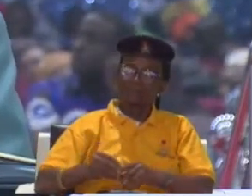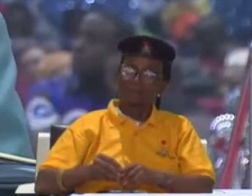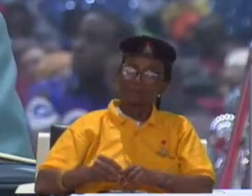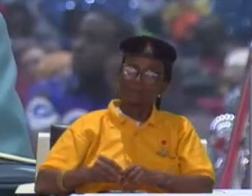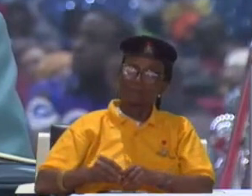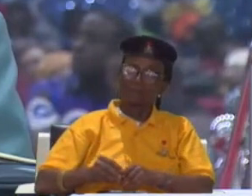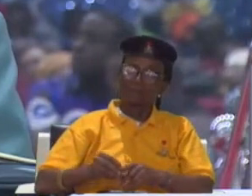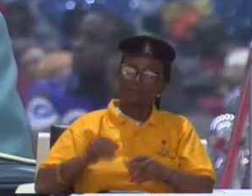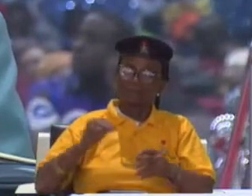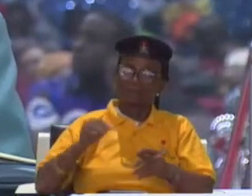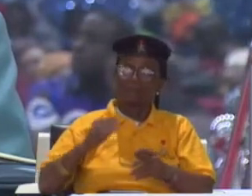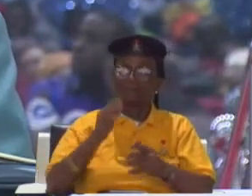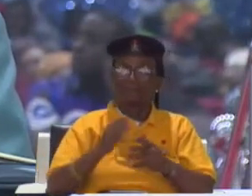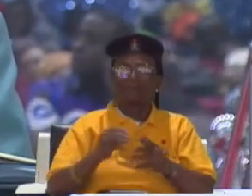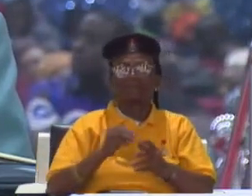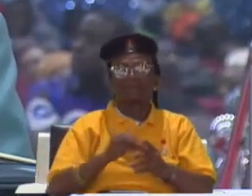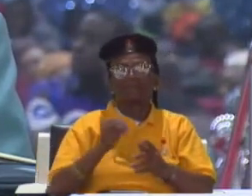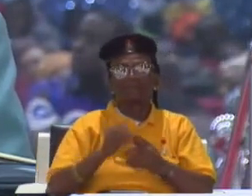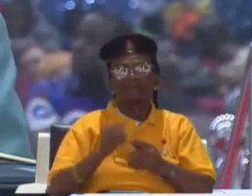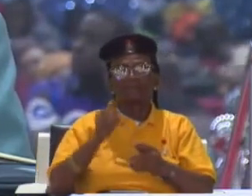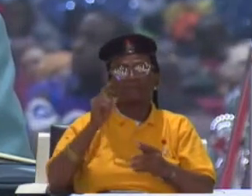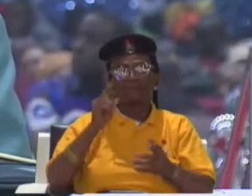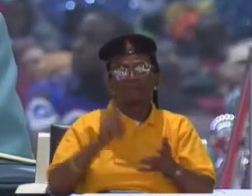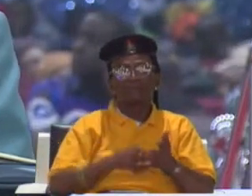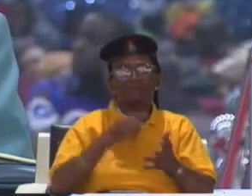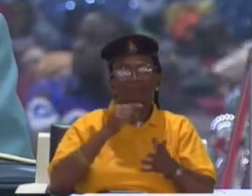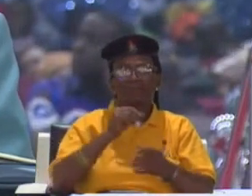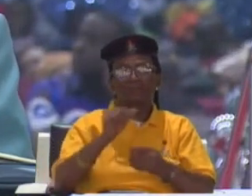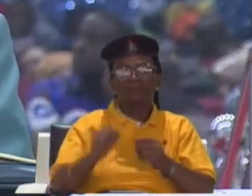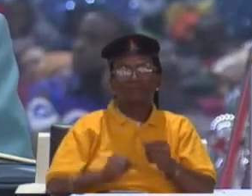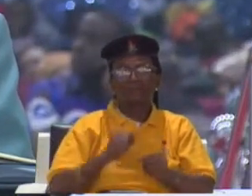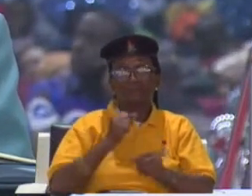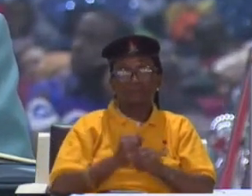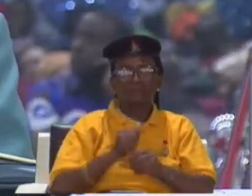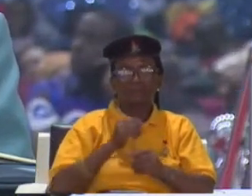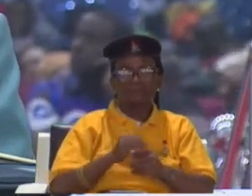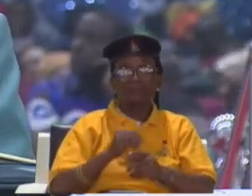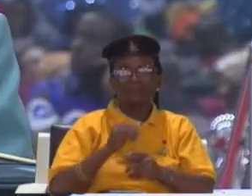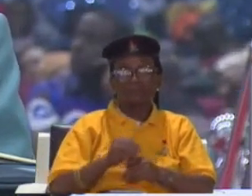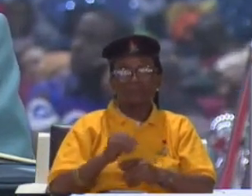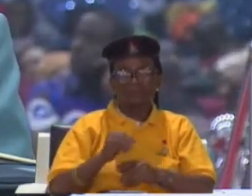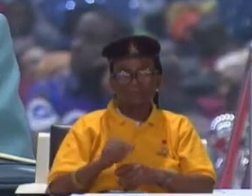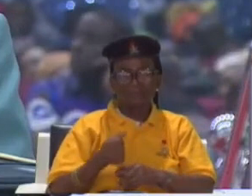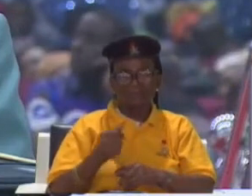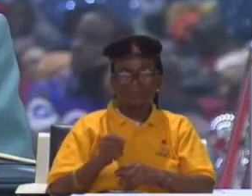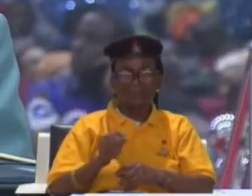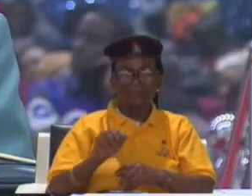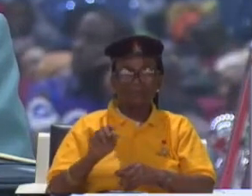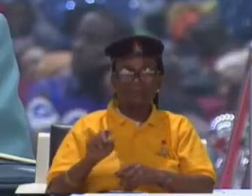or every month towards the development of the university.